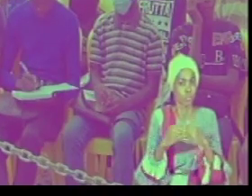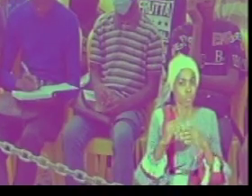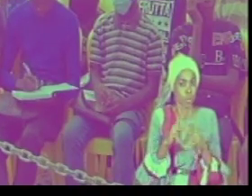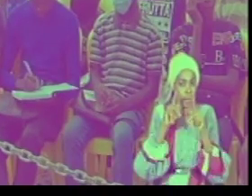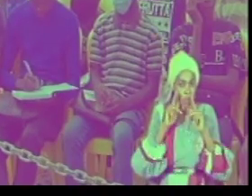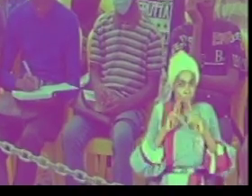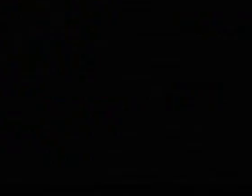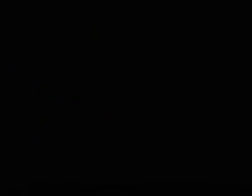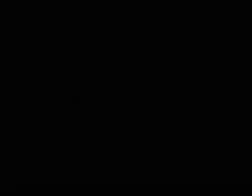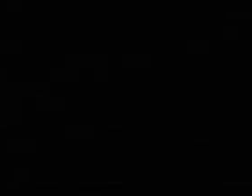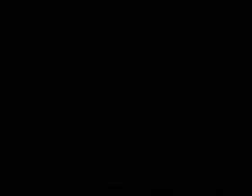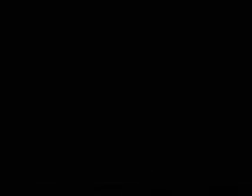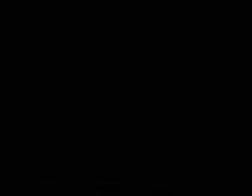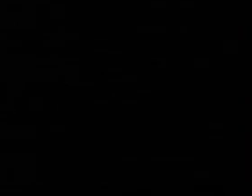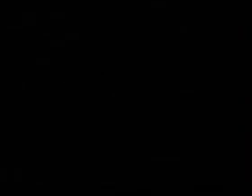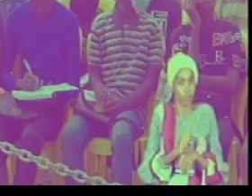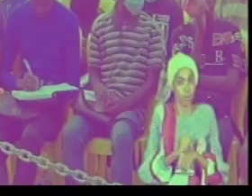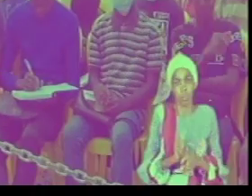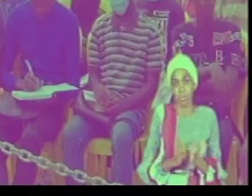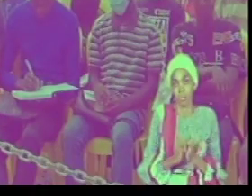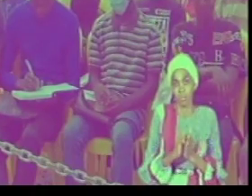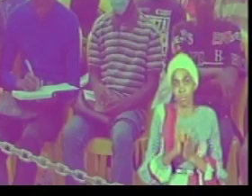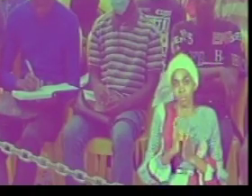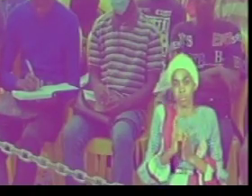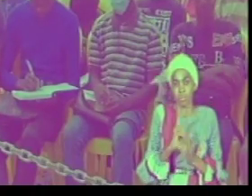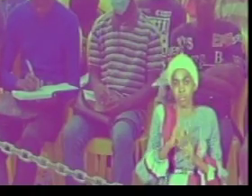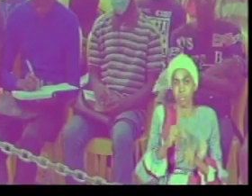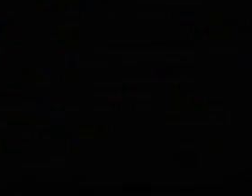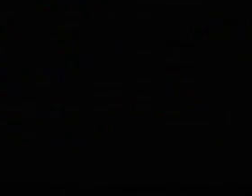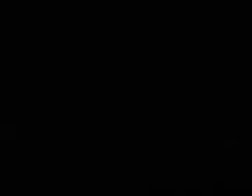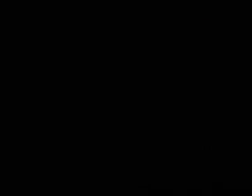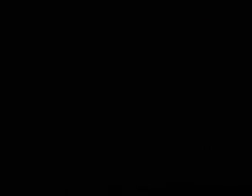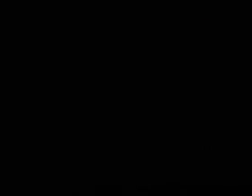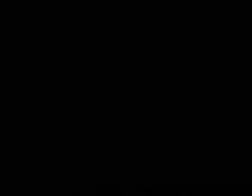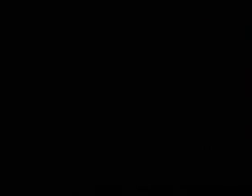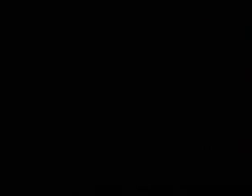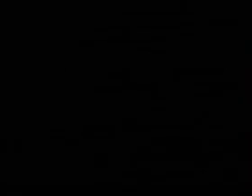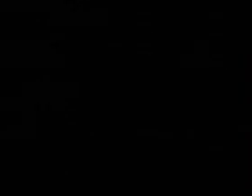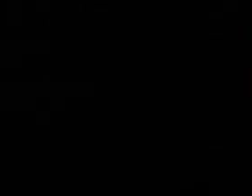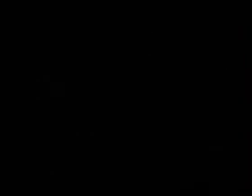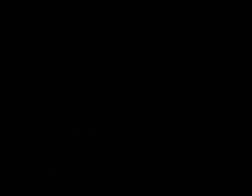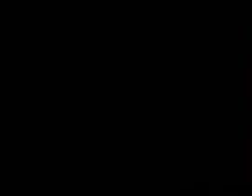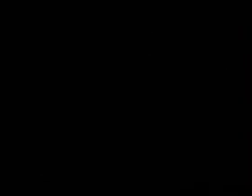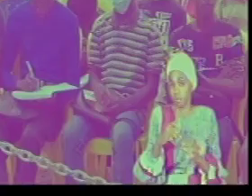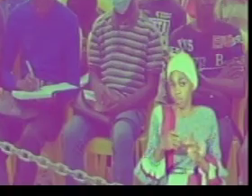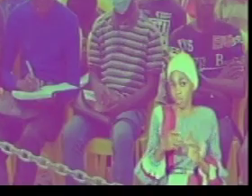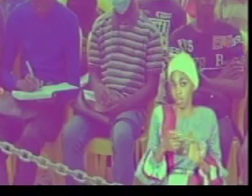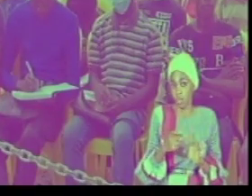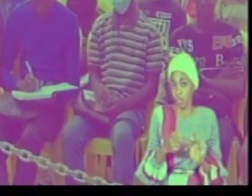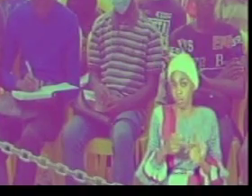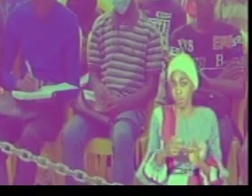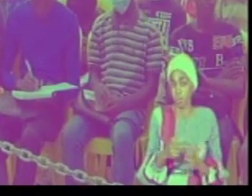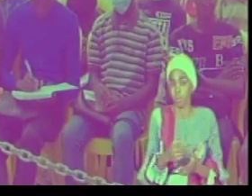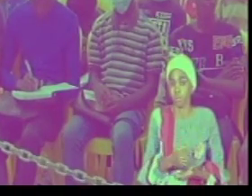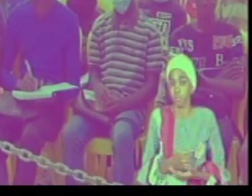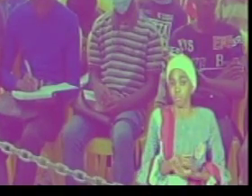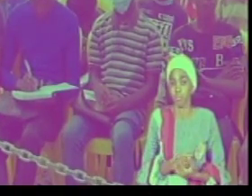also responsible to use our social media handles for church publicities and regular events. And